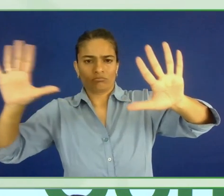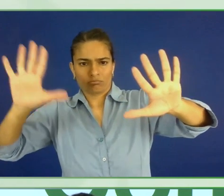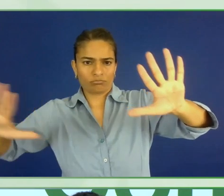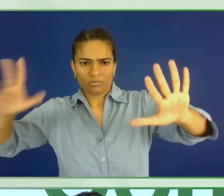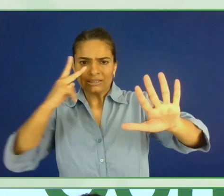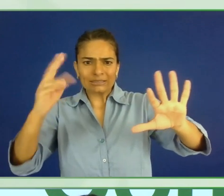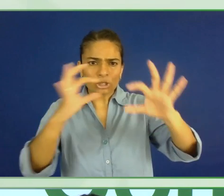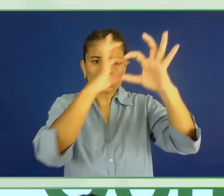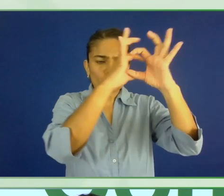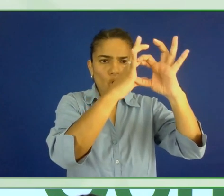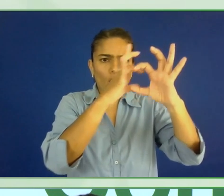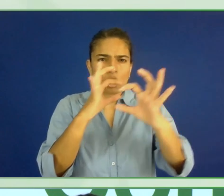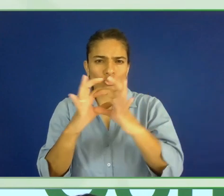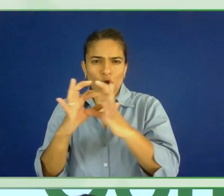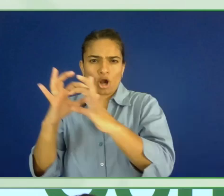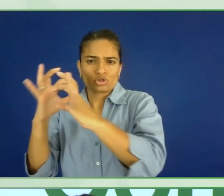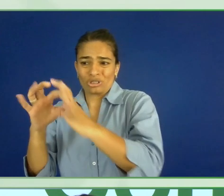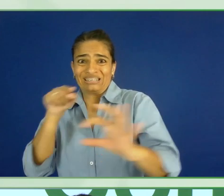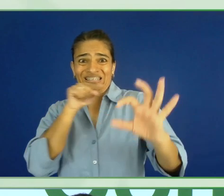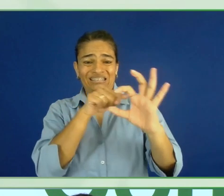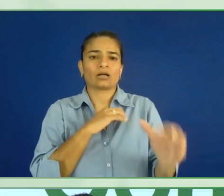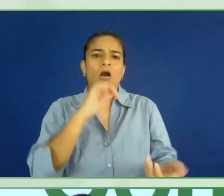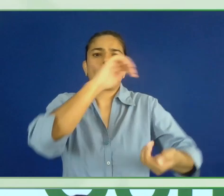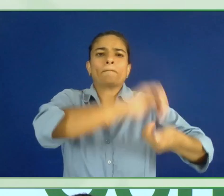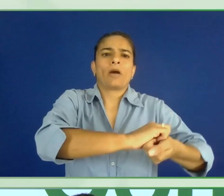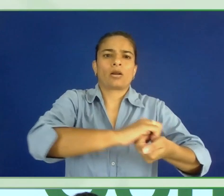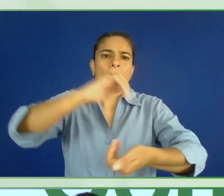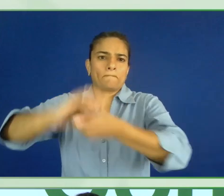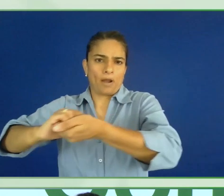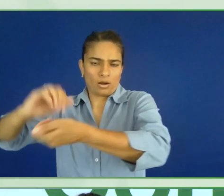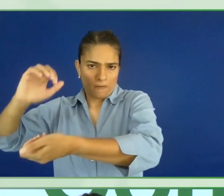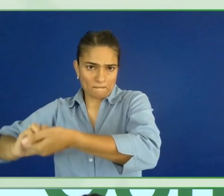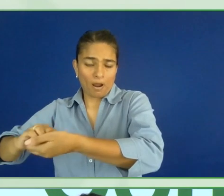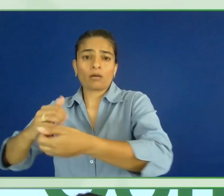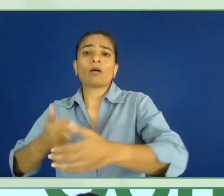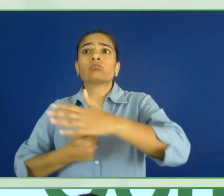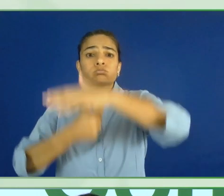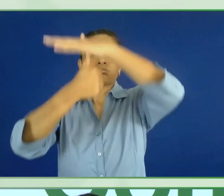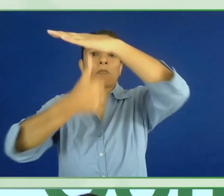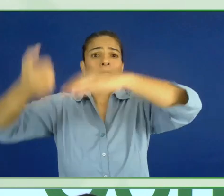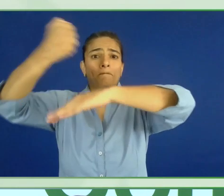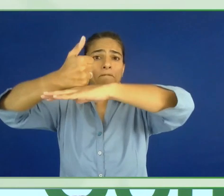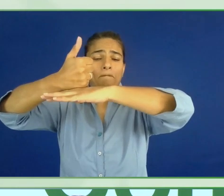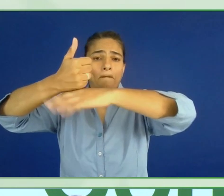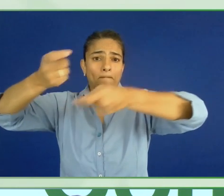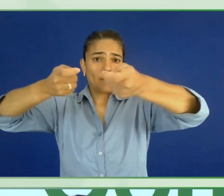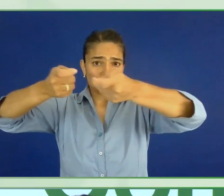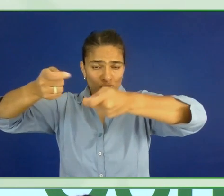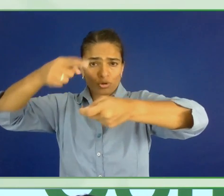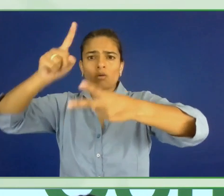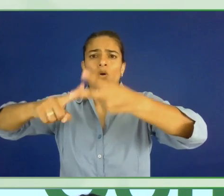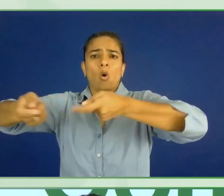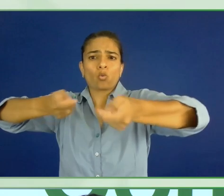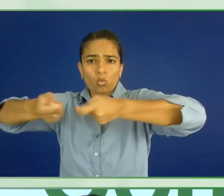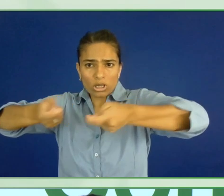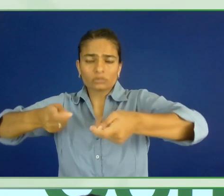CASE manages and coordinates the initiative nationally, we work through partnership with implementing partners that we call hubs